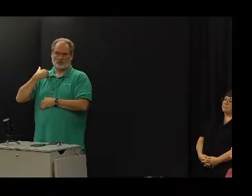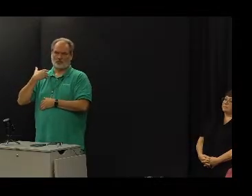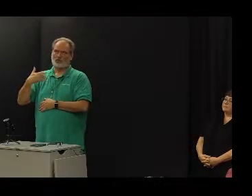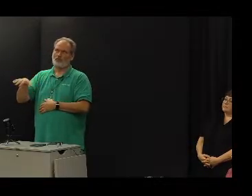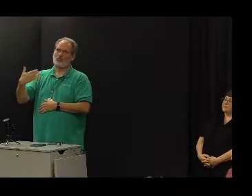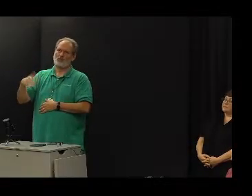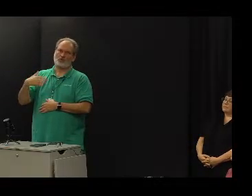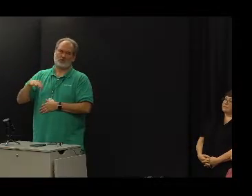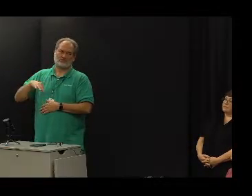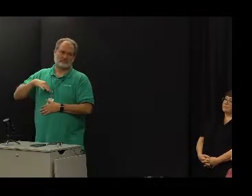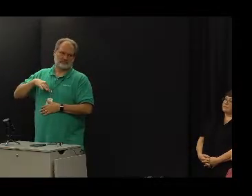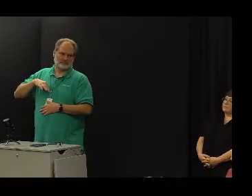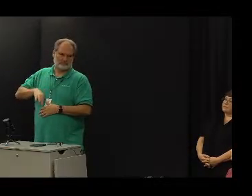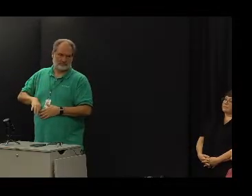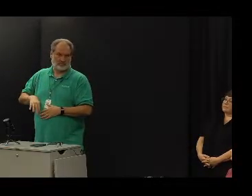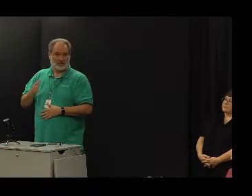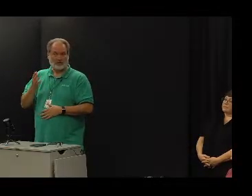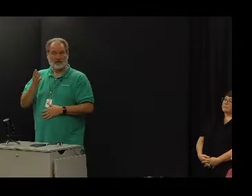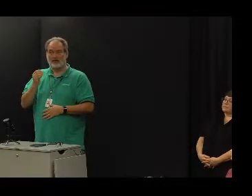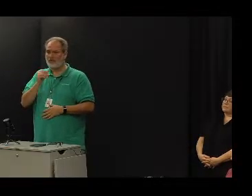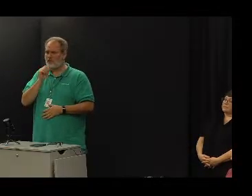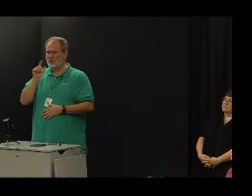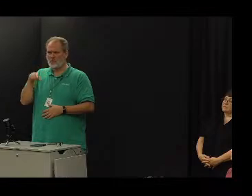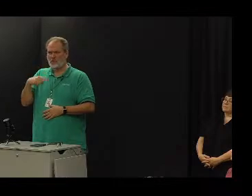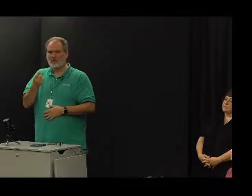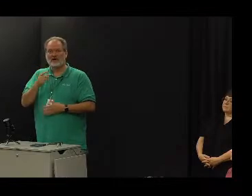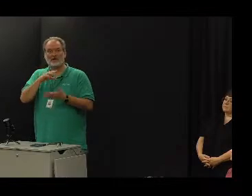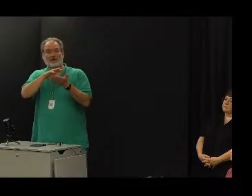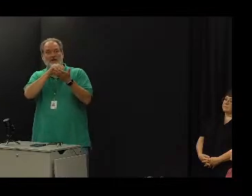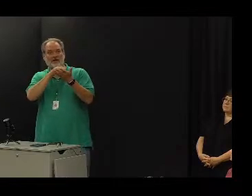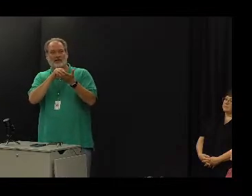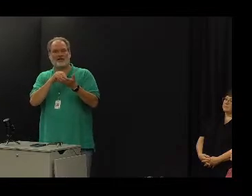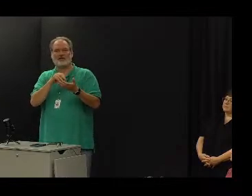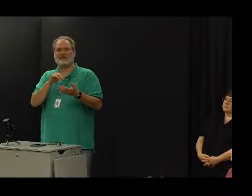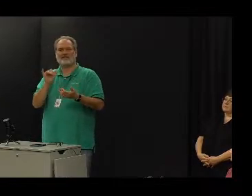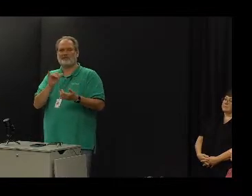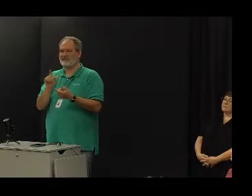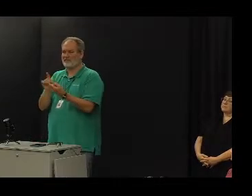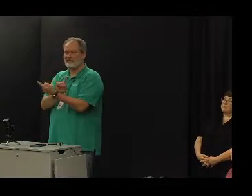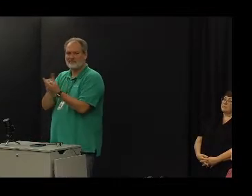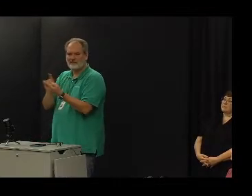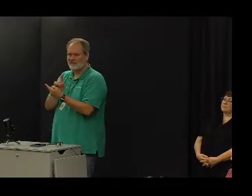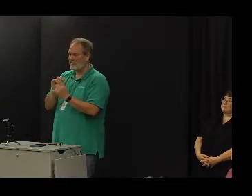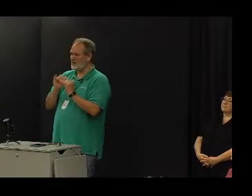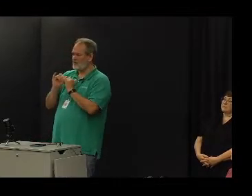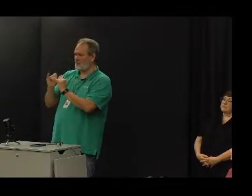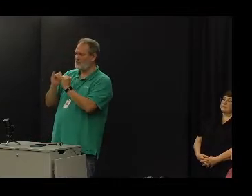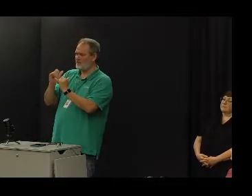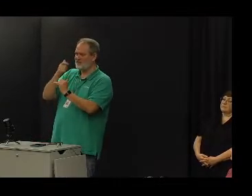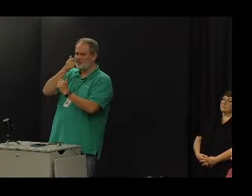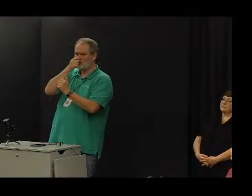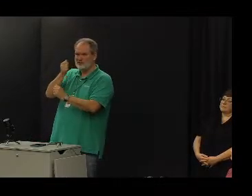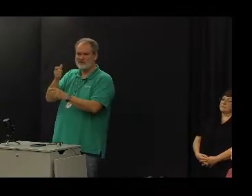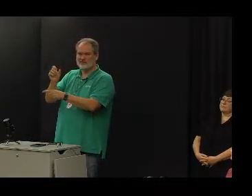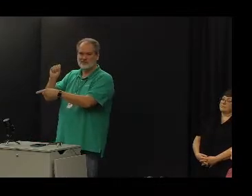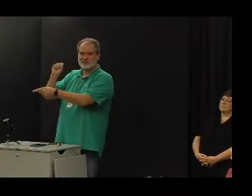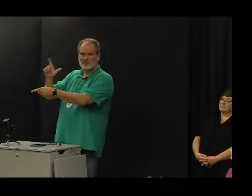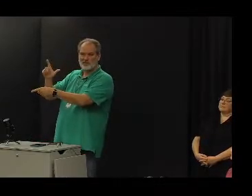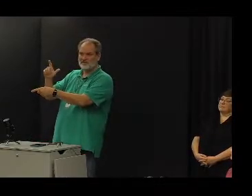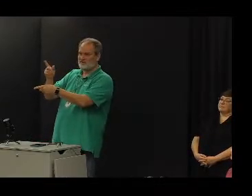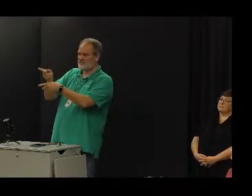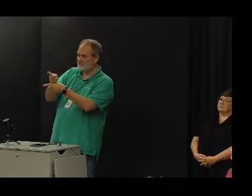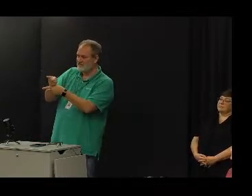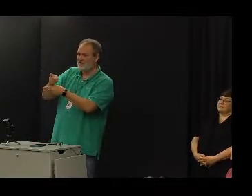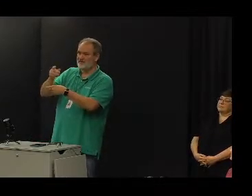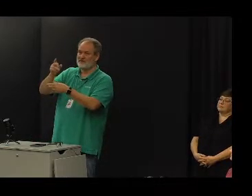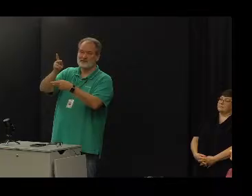skills. So 2 years ago, that was held in New Mexico, and it was super beneficial. We got to meet a lot of